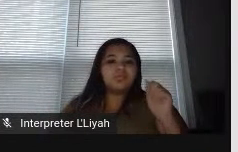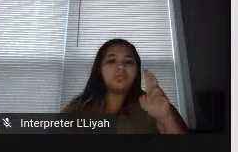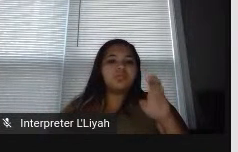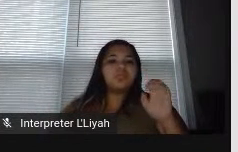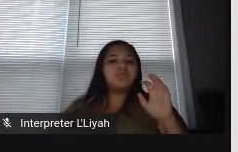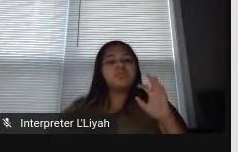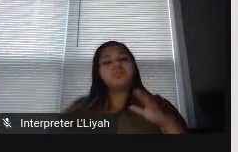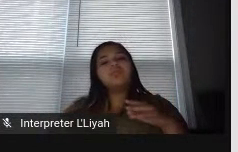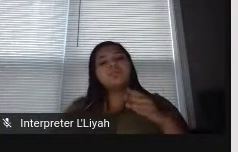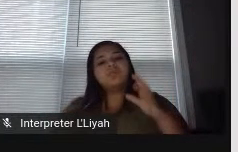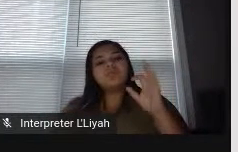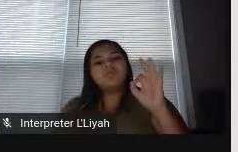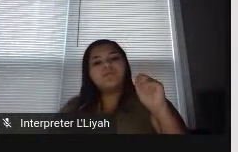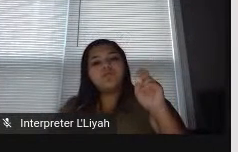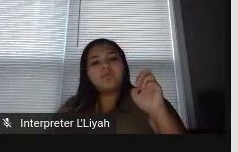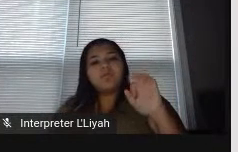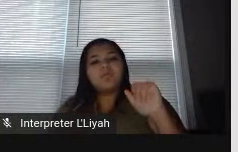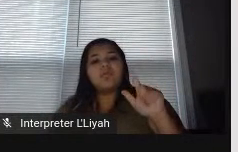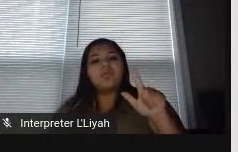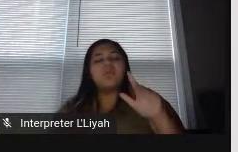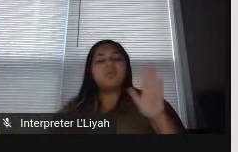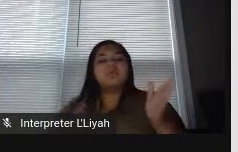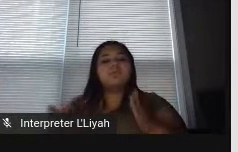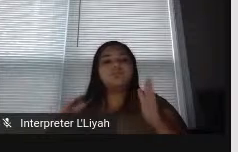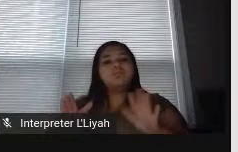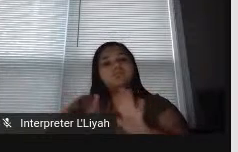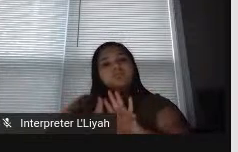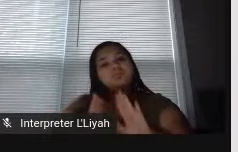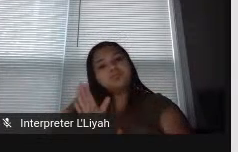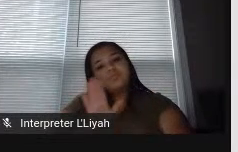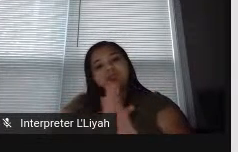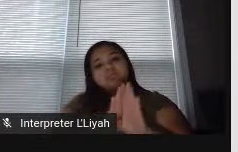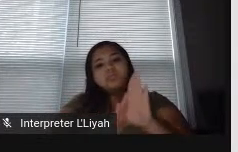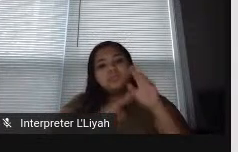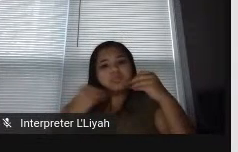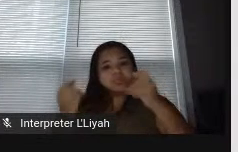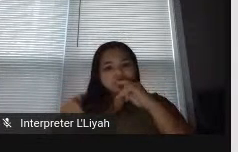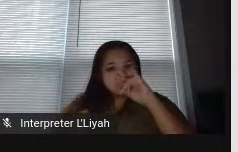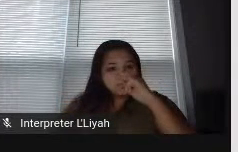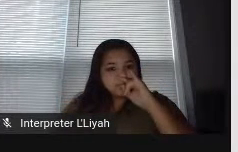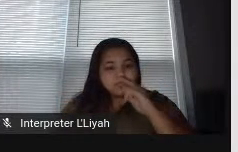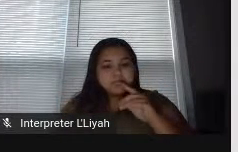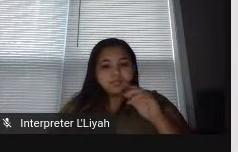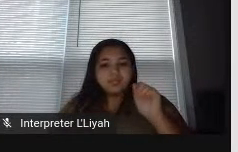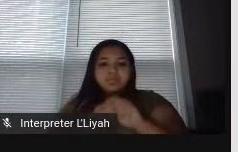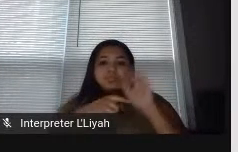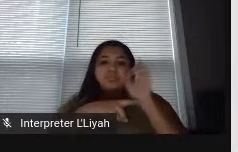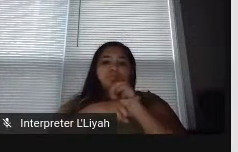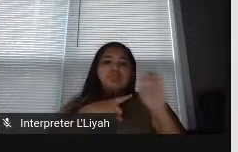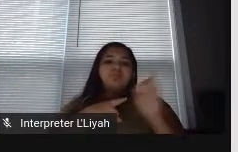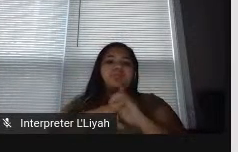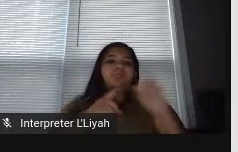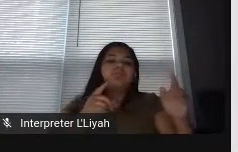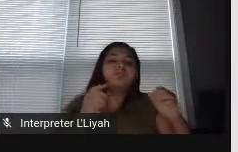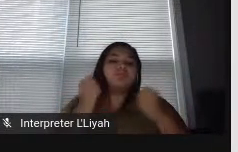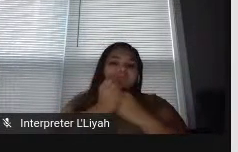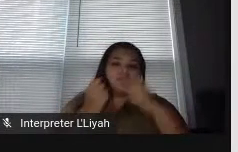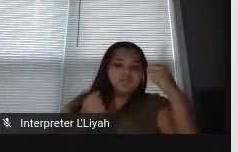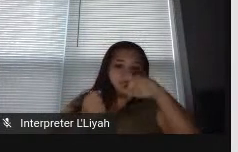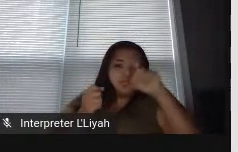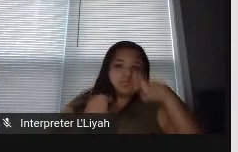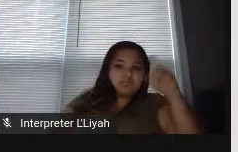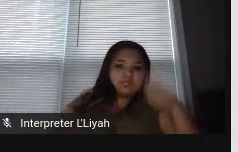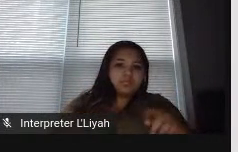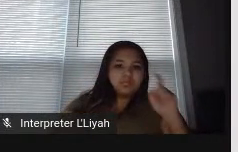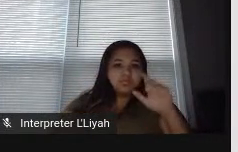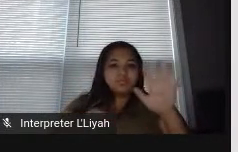are a formal plans that schools develop to give kids with disability the support they need,